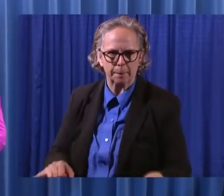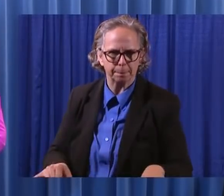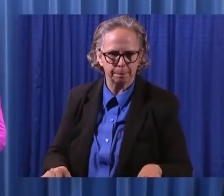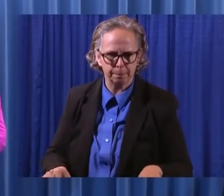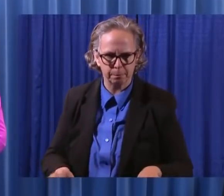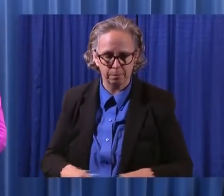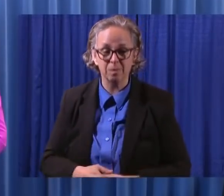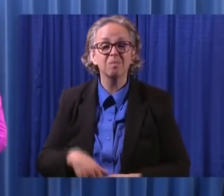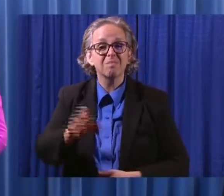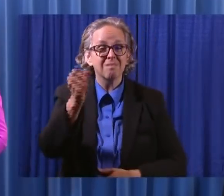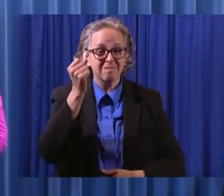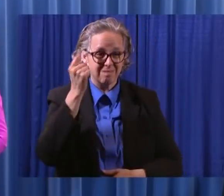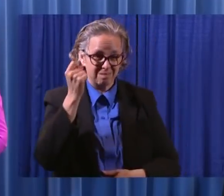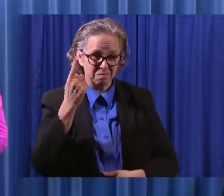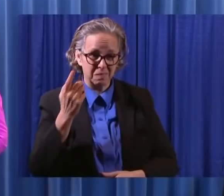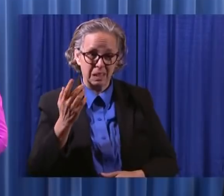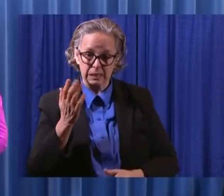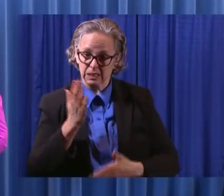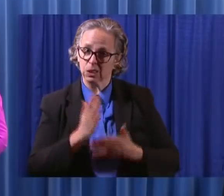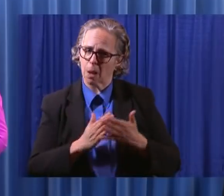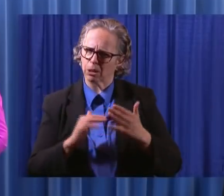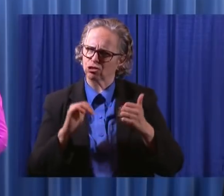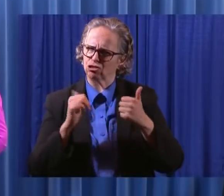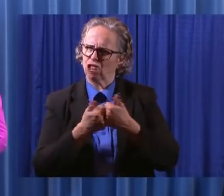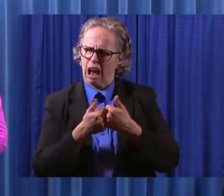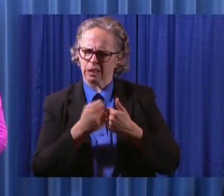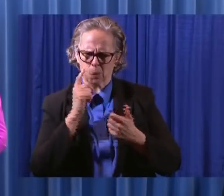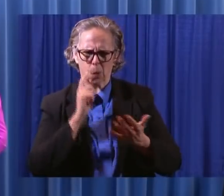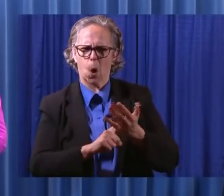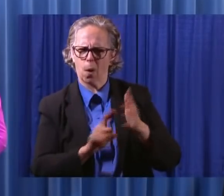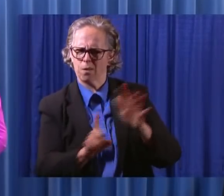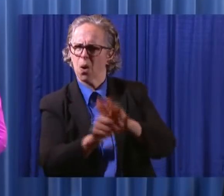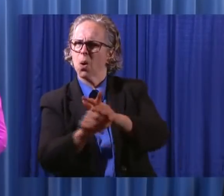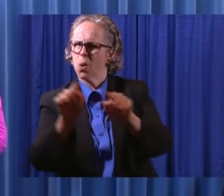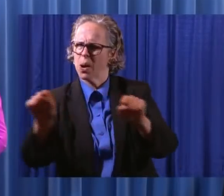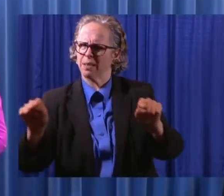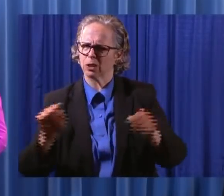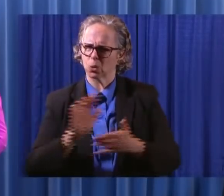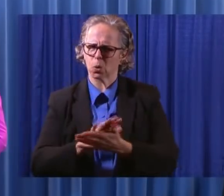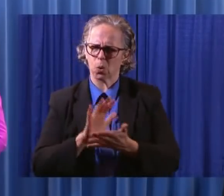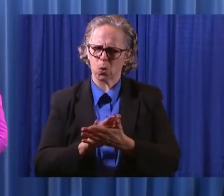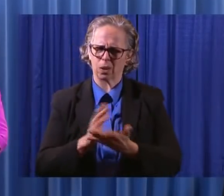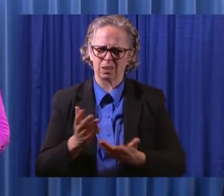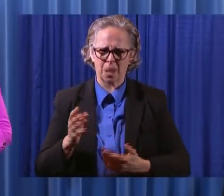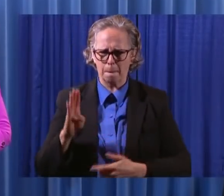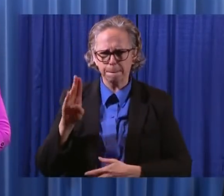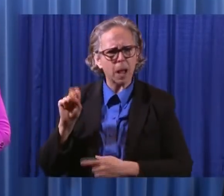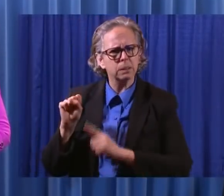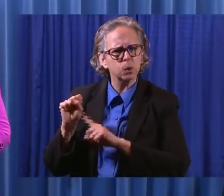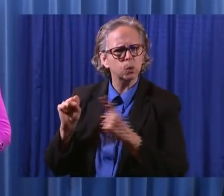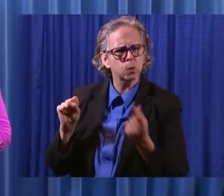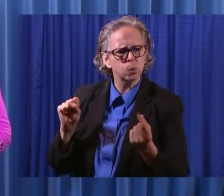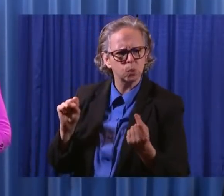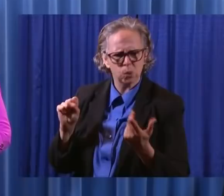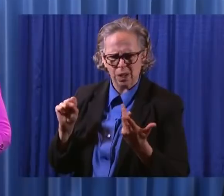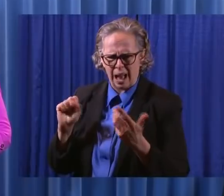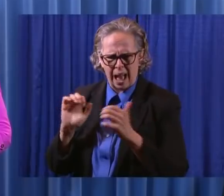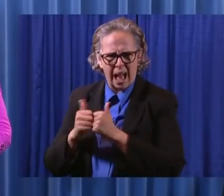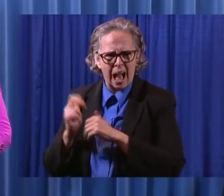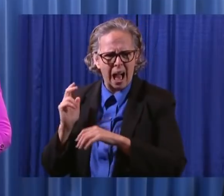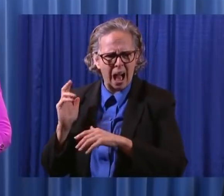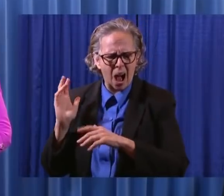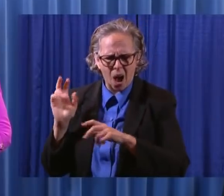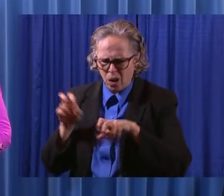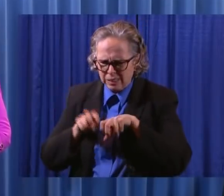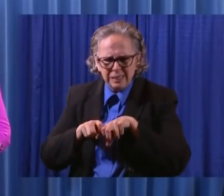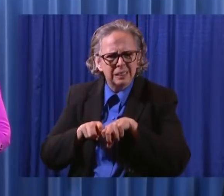to figure out how to do things. The buses are a particular problem. Some schools bus a huge number of their kids,